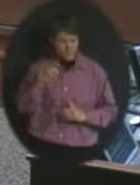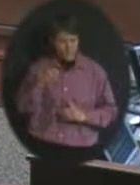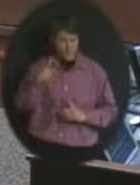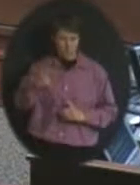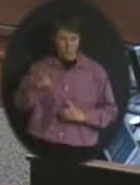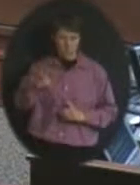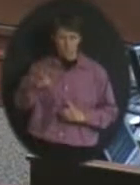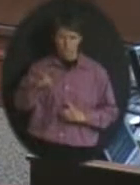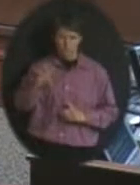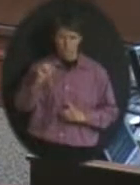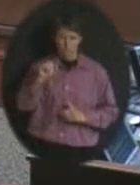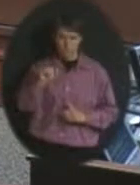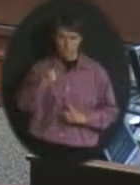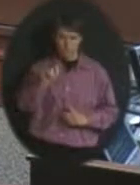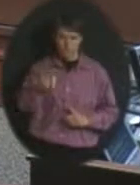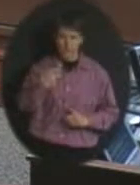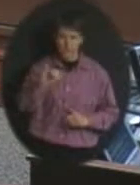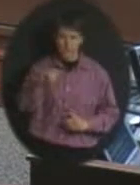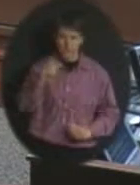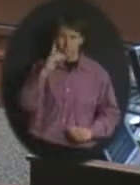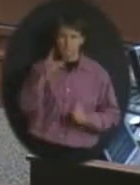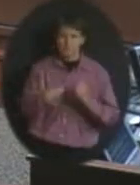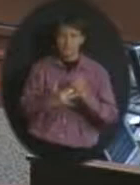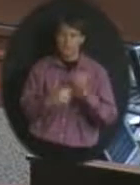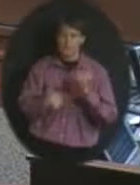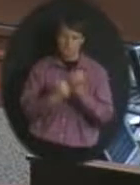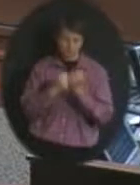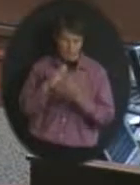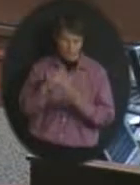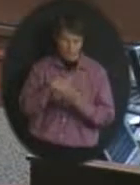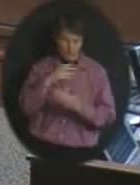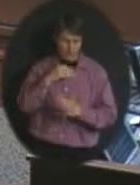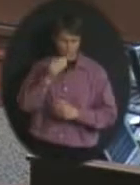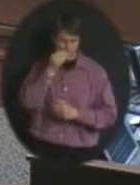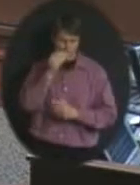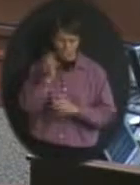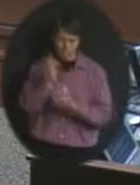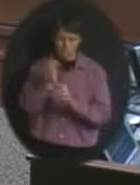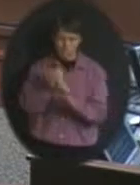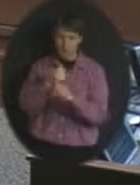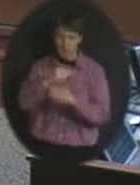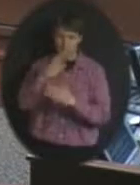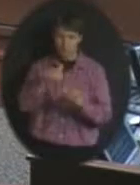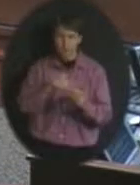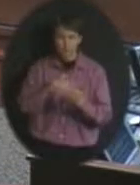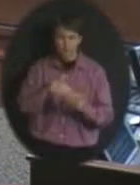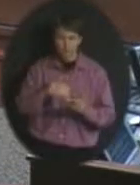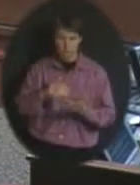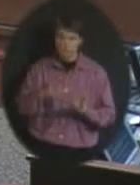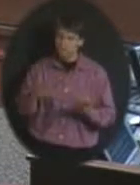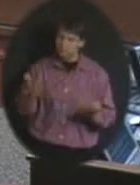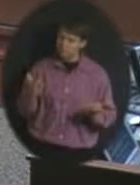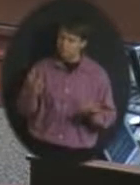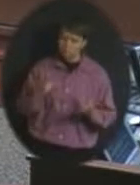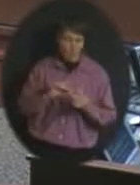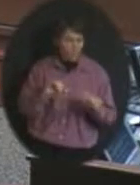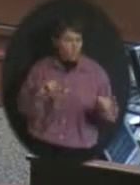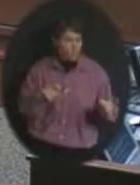6.06, trade bids for the Technology Support Center and Food Production Center additions. Comments or questions?